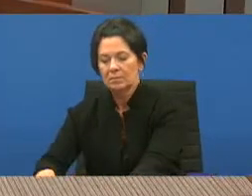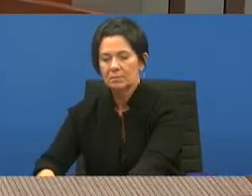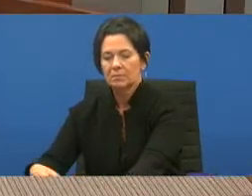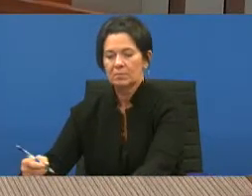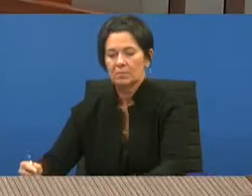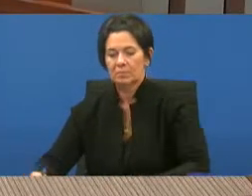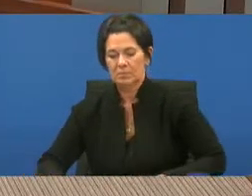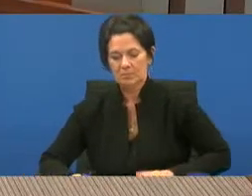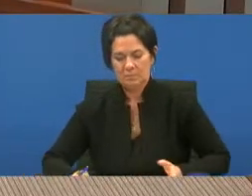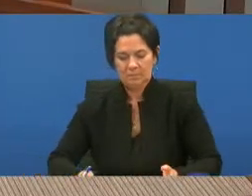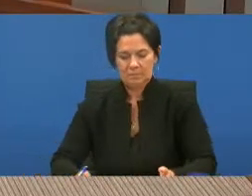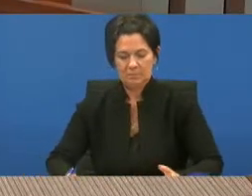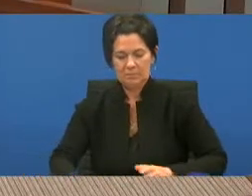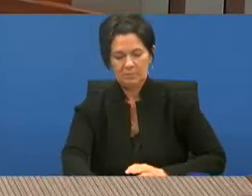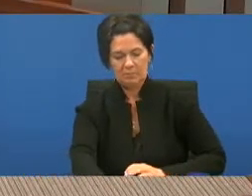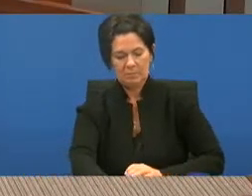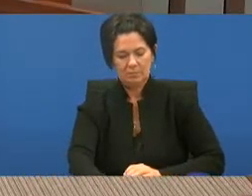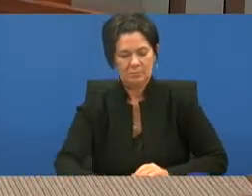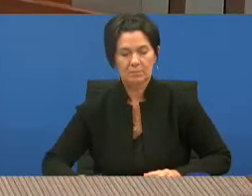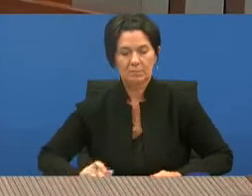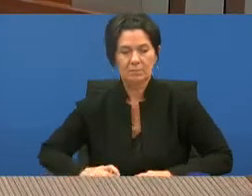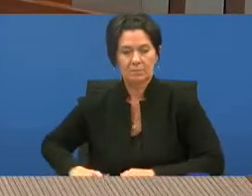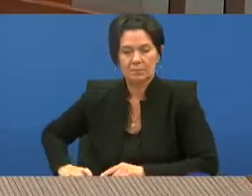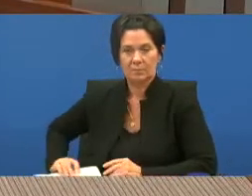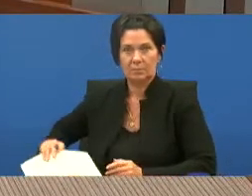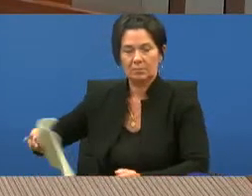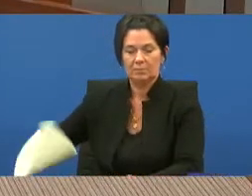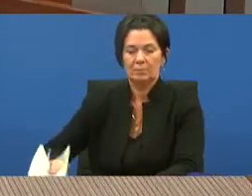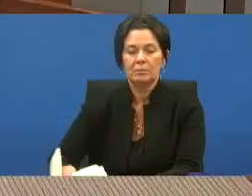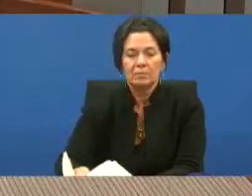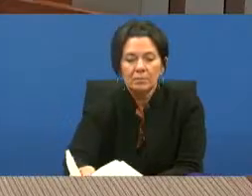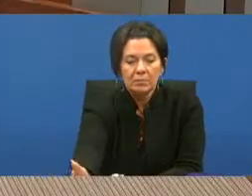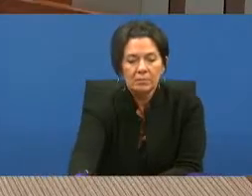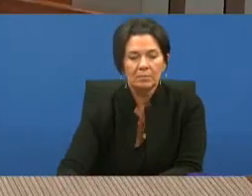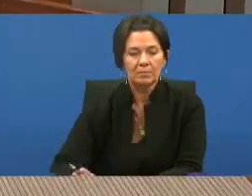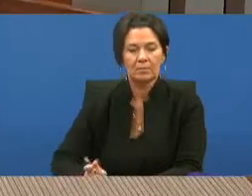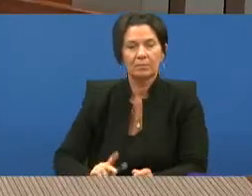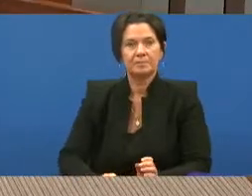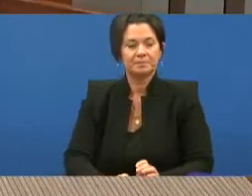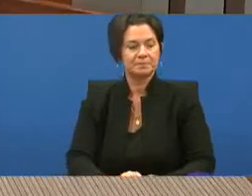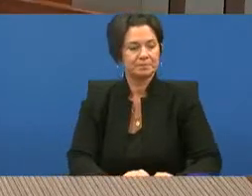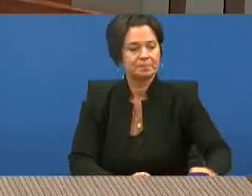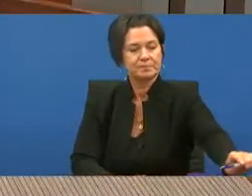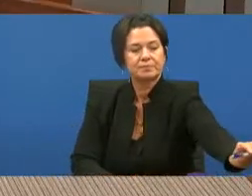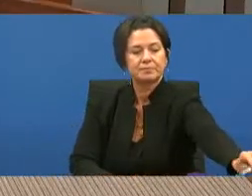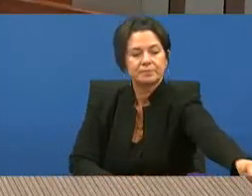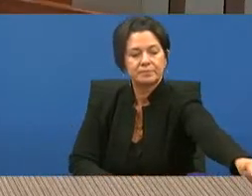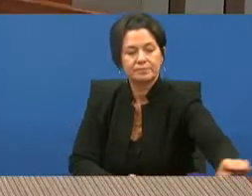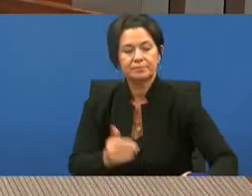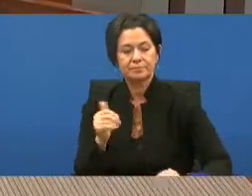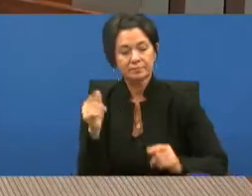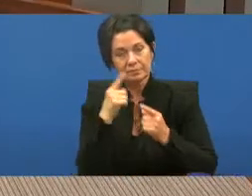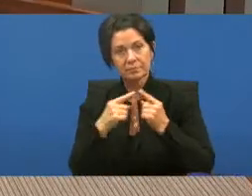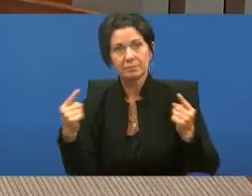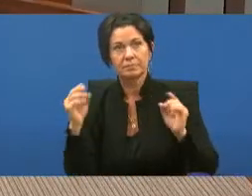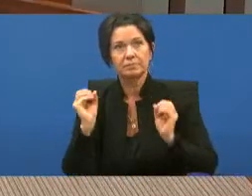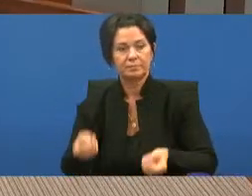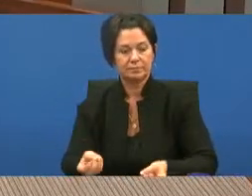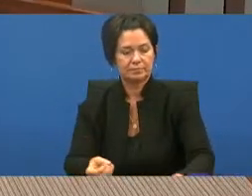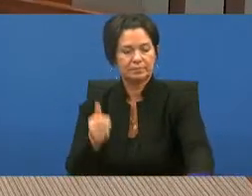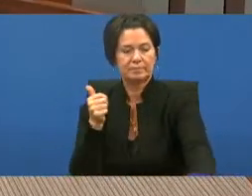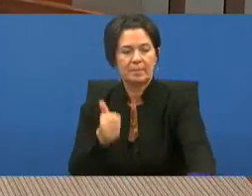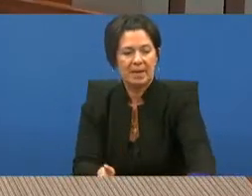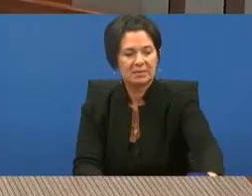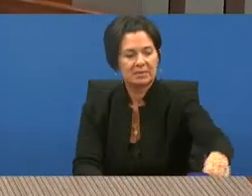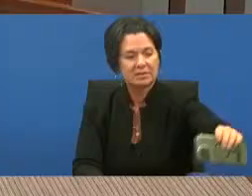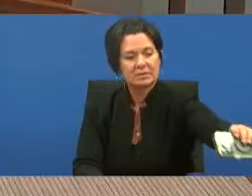Seeing none, we'll go to council. We have a motion. Motion by Councilman Kenny. We have a second. Second by Councilwoman Adams. Any opposed? Motion carries.